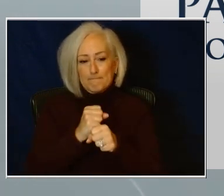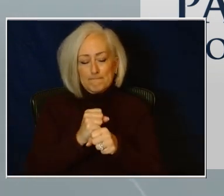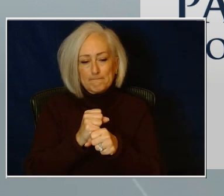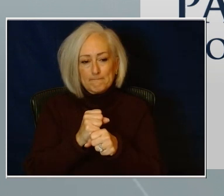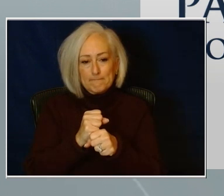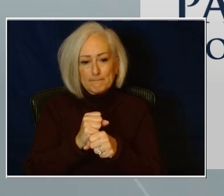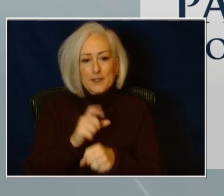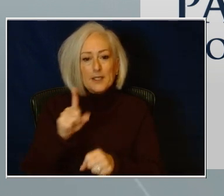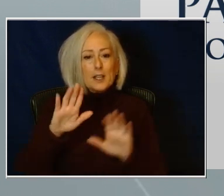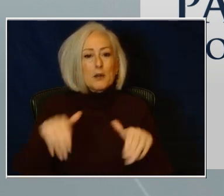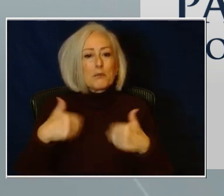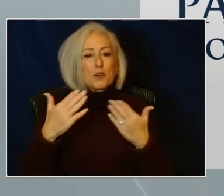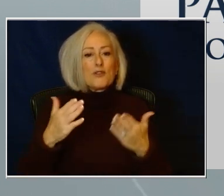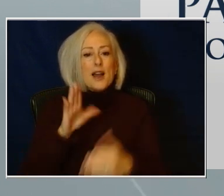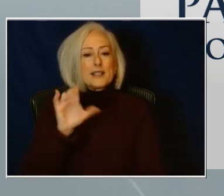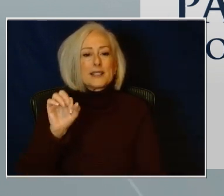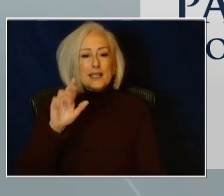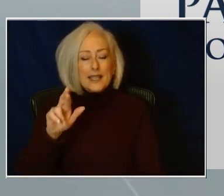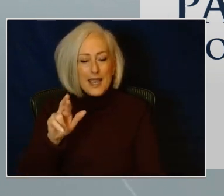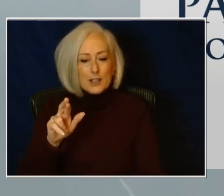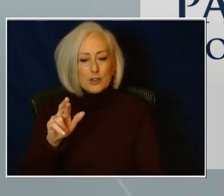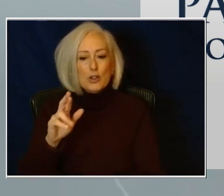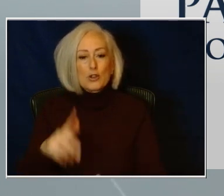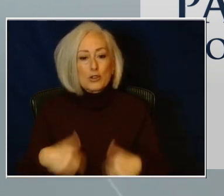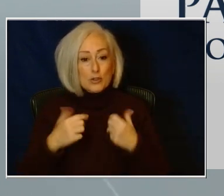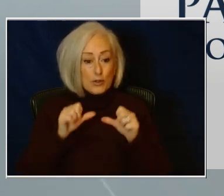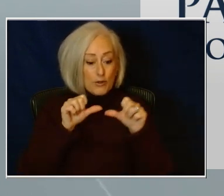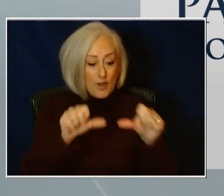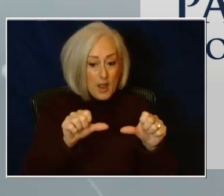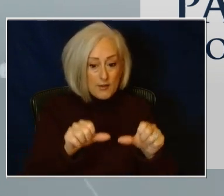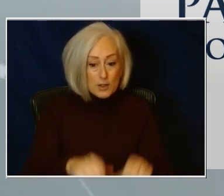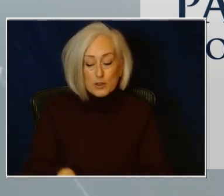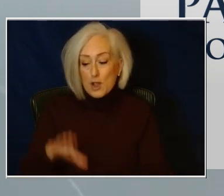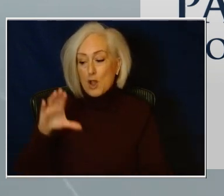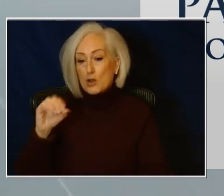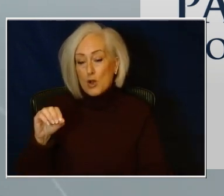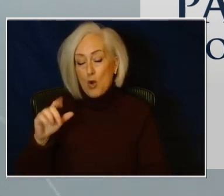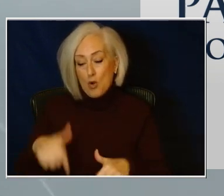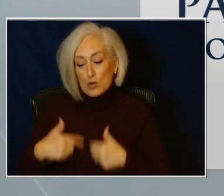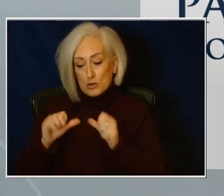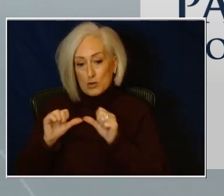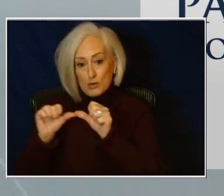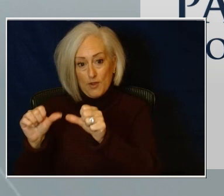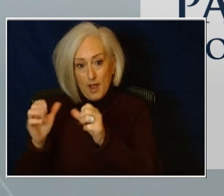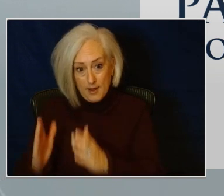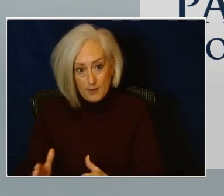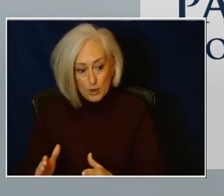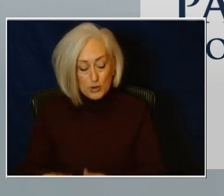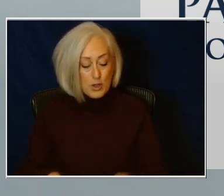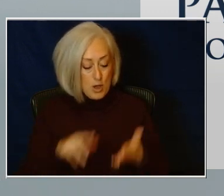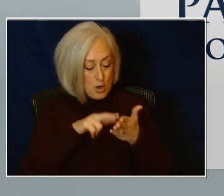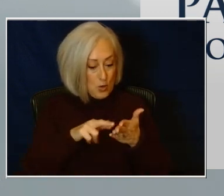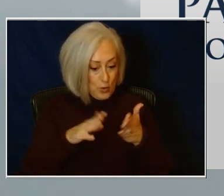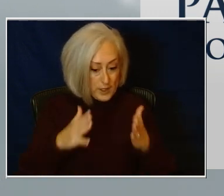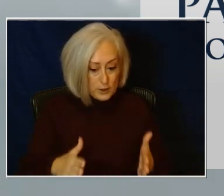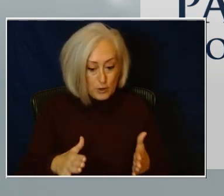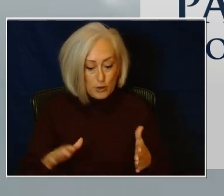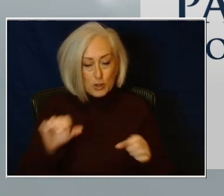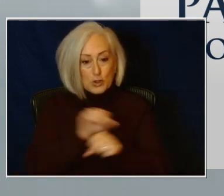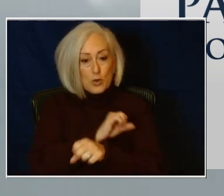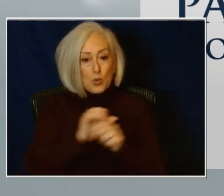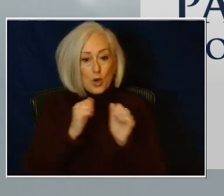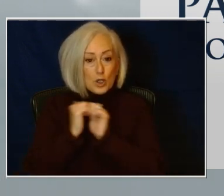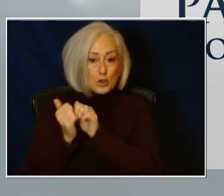cancer survivors, co-survivors, and researchers the opportunity to work together to design research that may lead to improved treatments